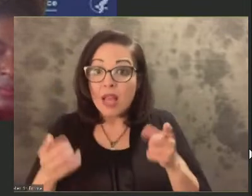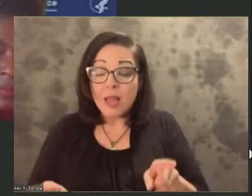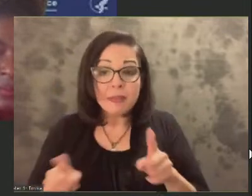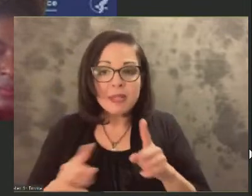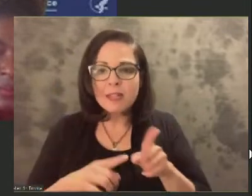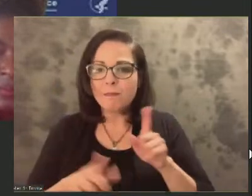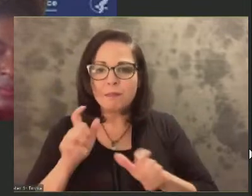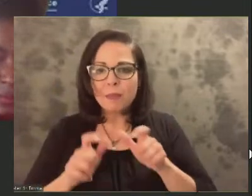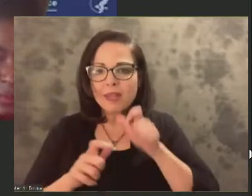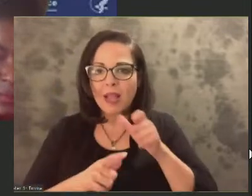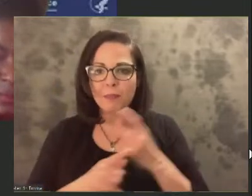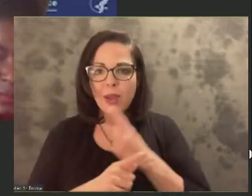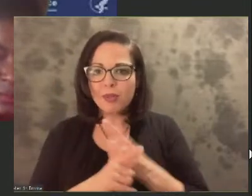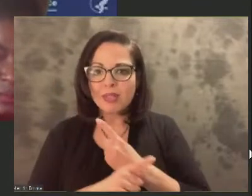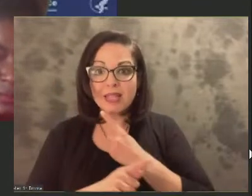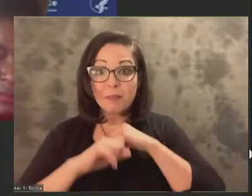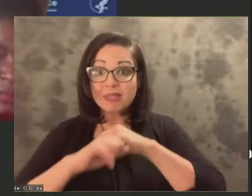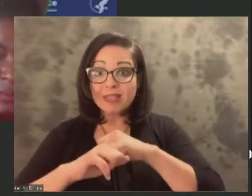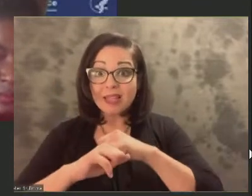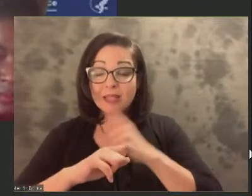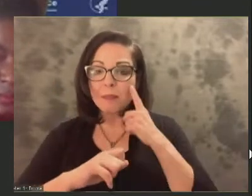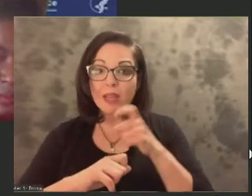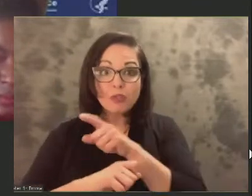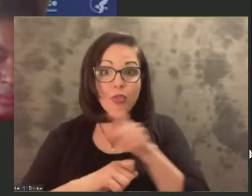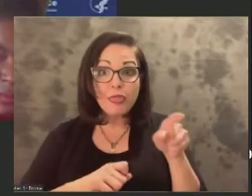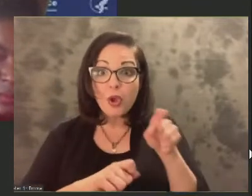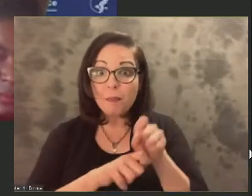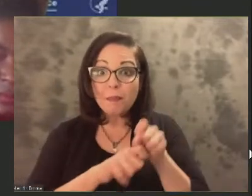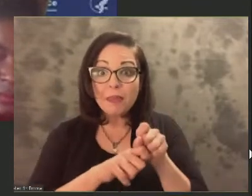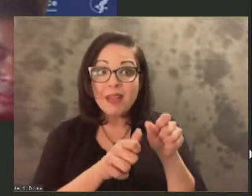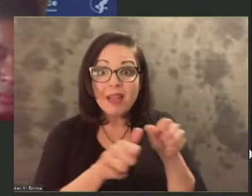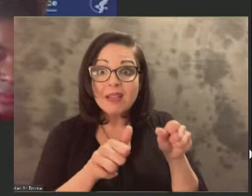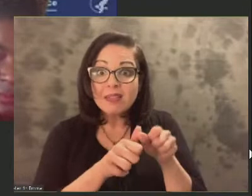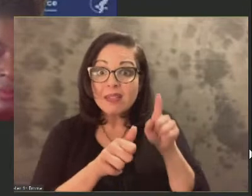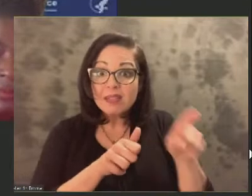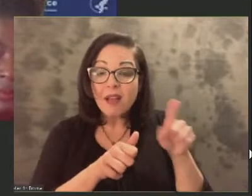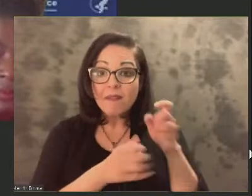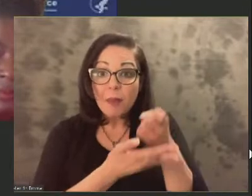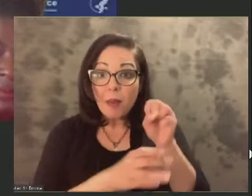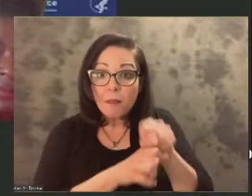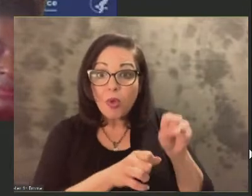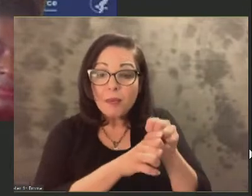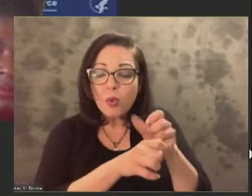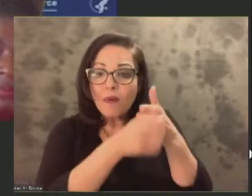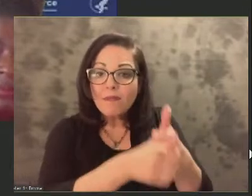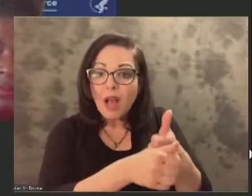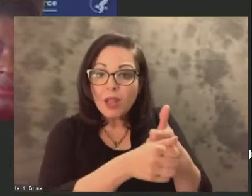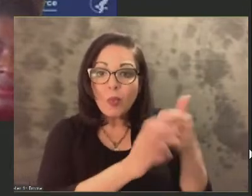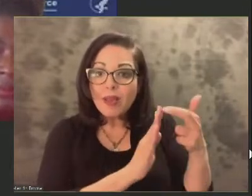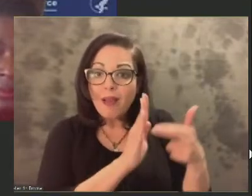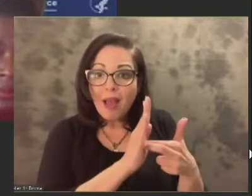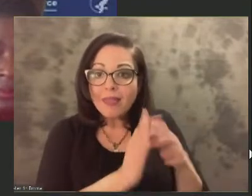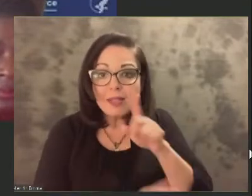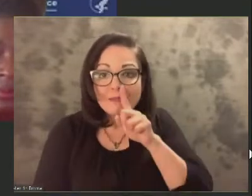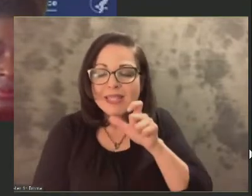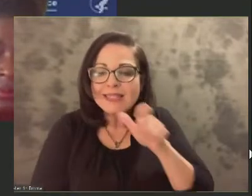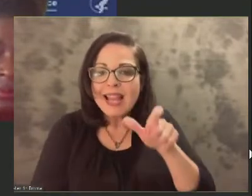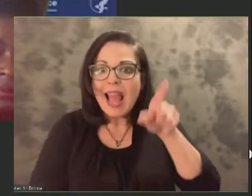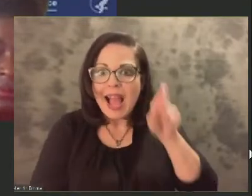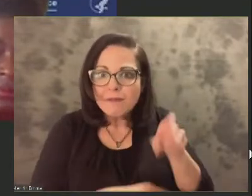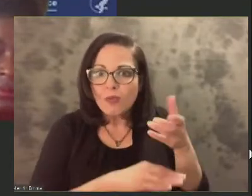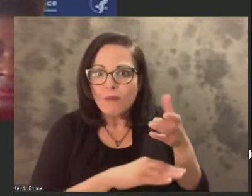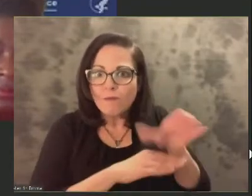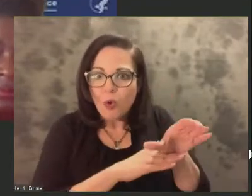not properly protected, because their places of employment were following guidelines, which means they didn't have to necessarily protect